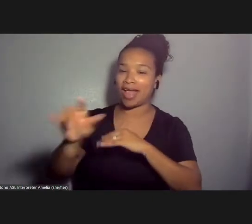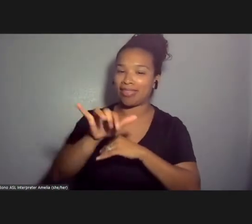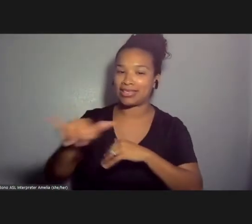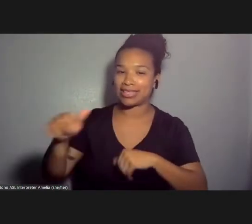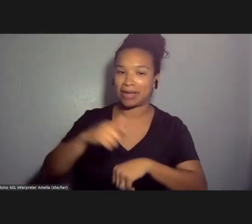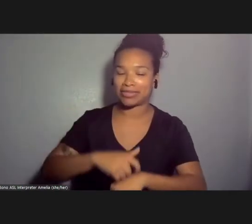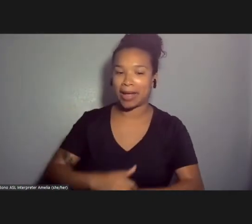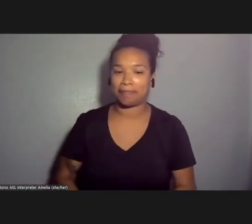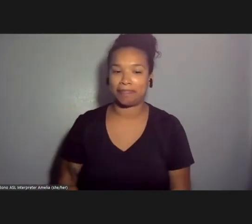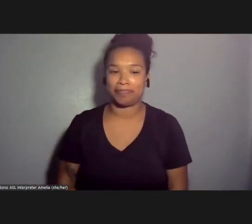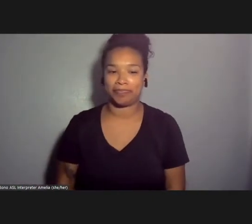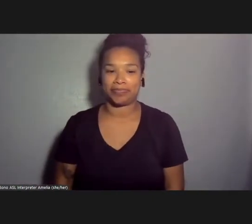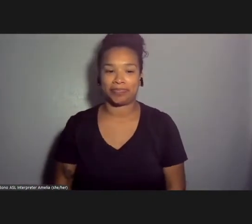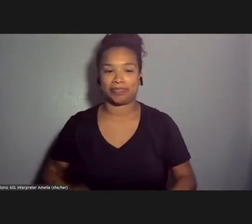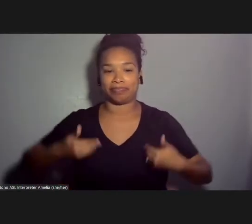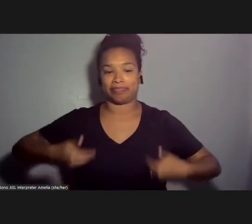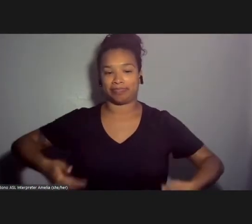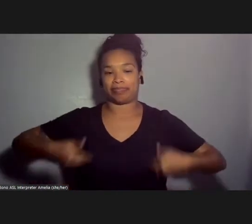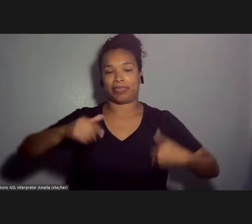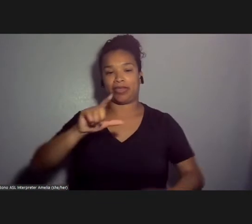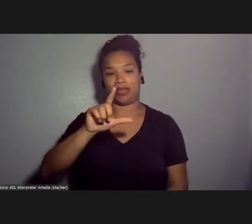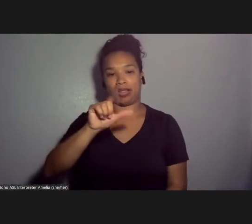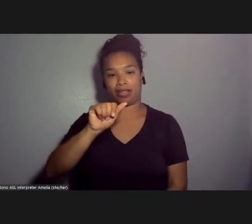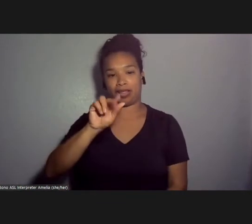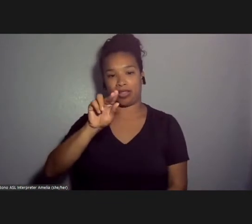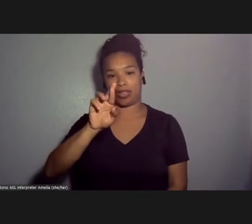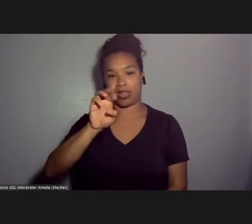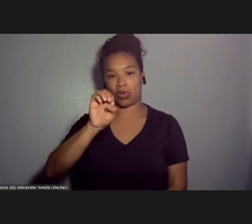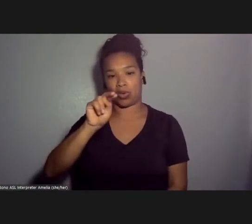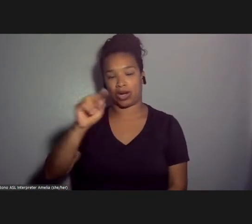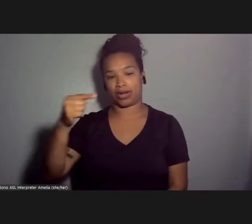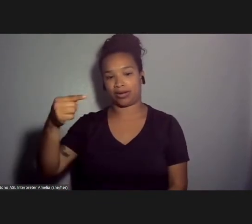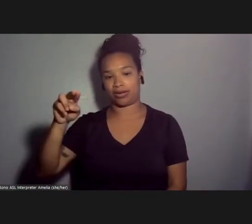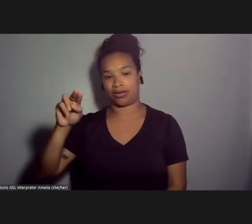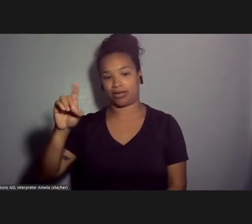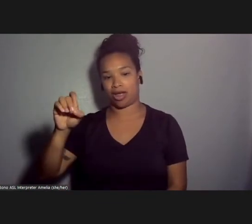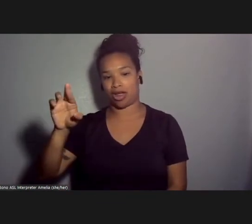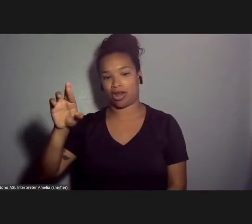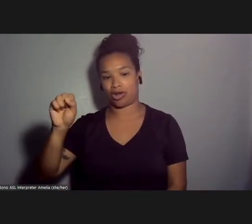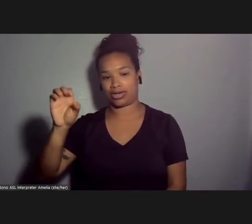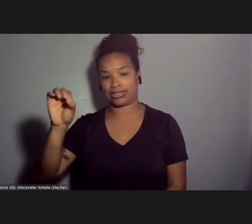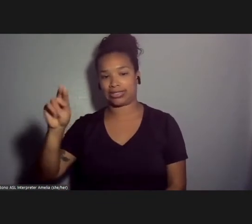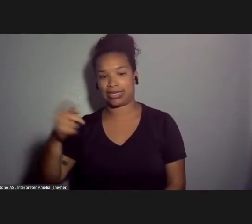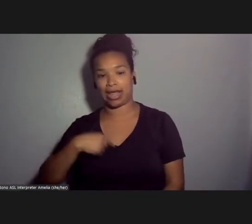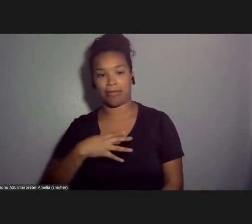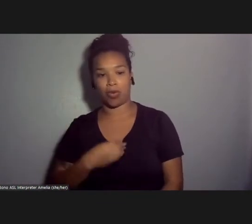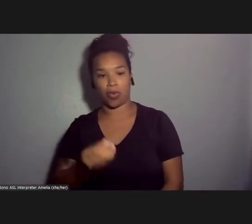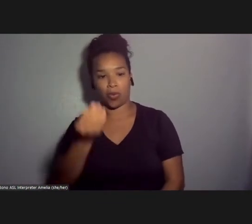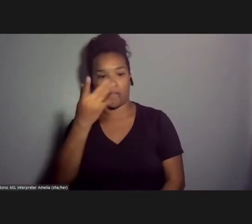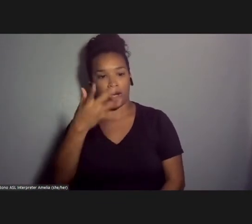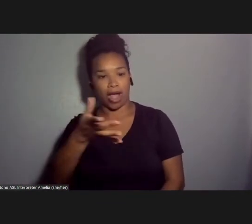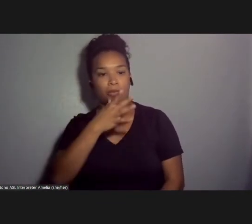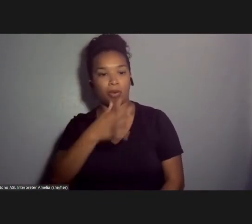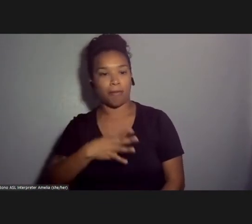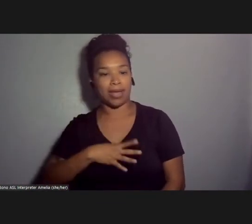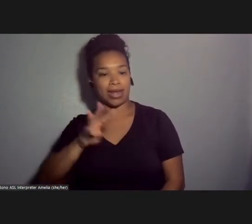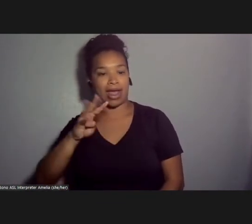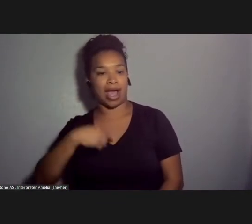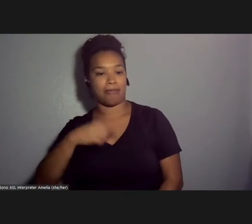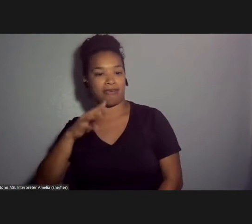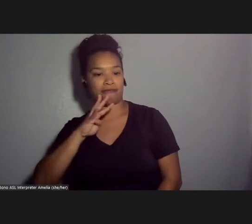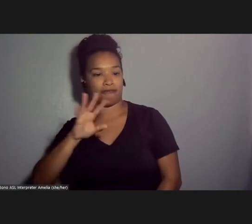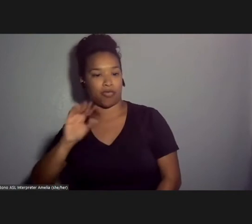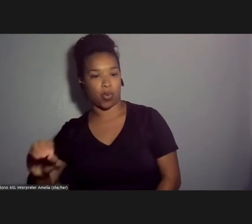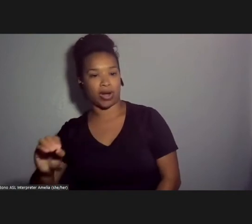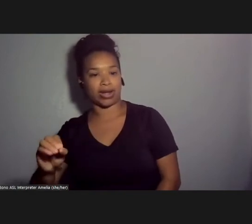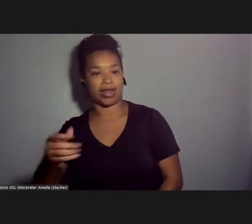Lauren Gunderson. I am a white woman. I'm 40. I have pink glasses, pink lipstick, and pink streak in